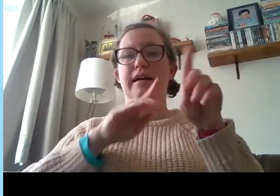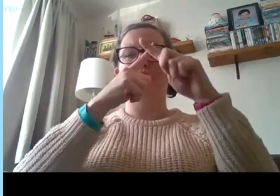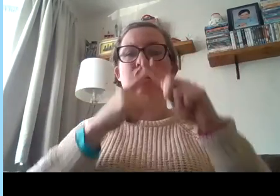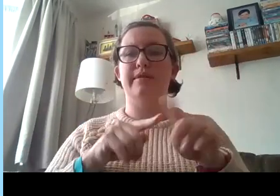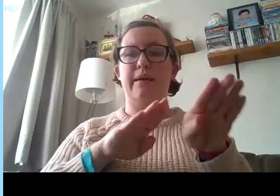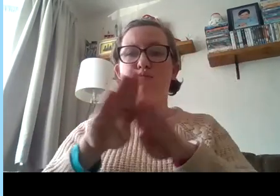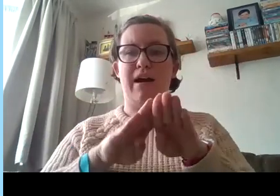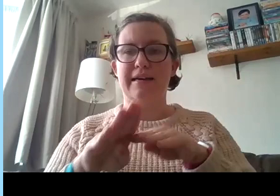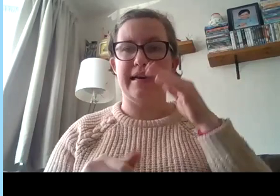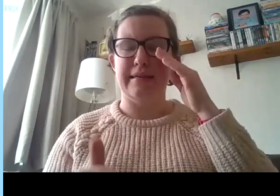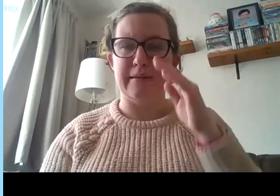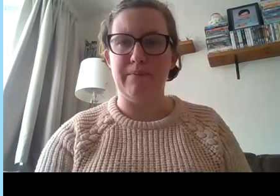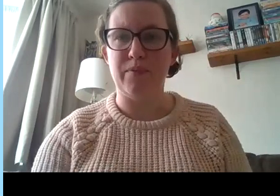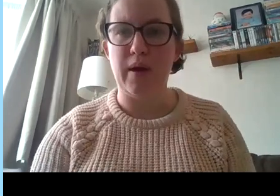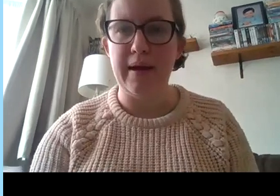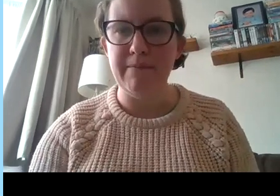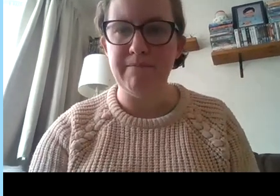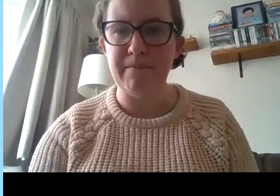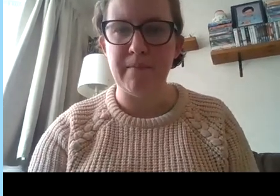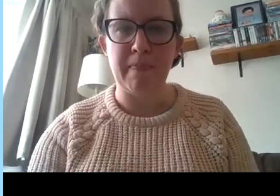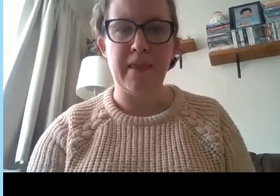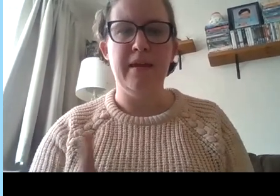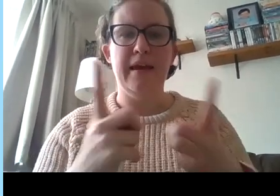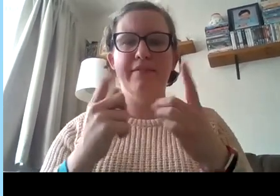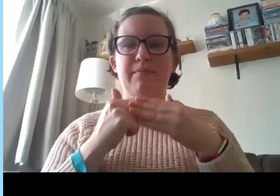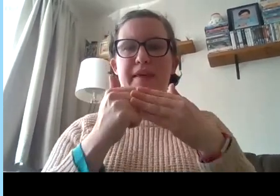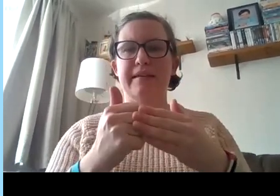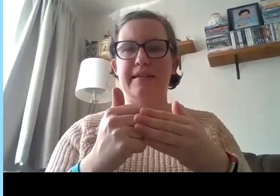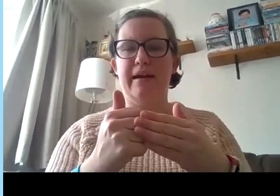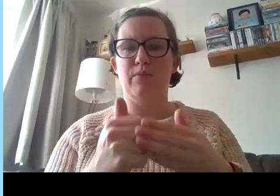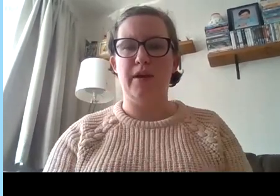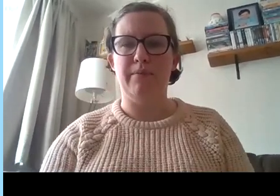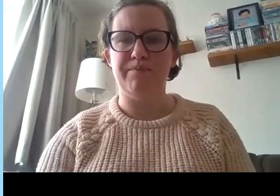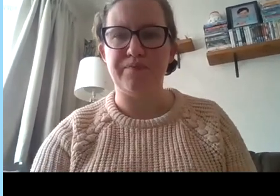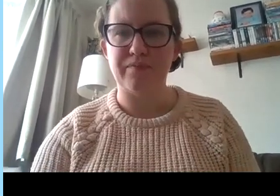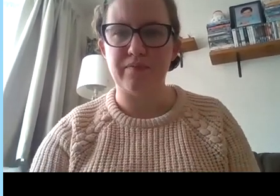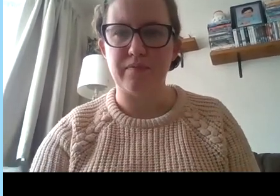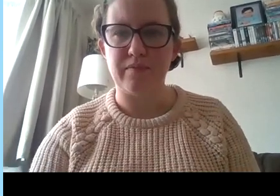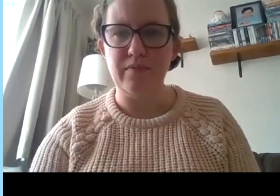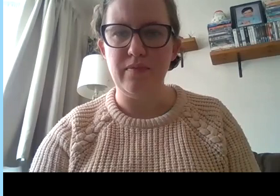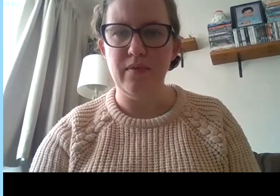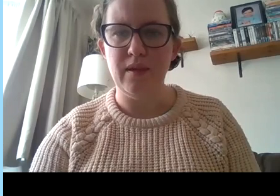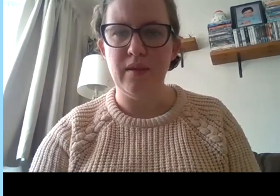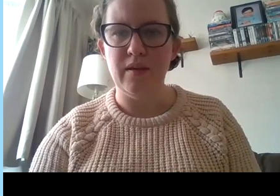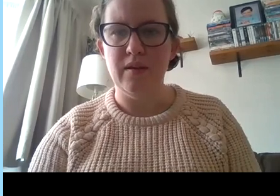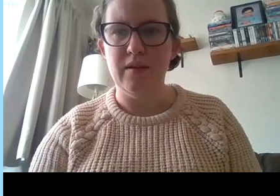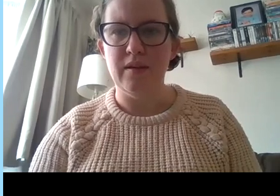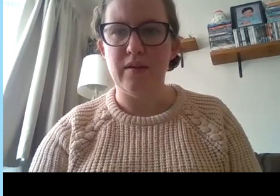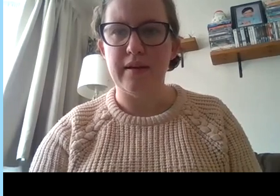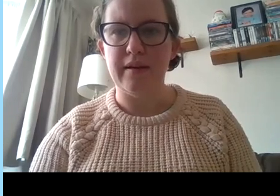Rockstar and times table practice. Okay, here are some things to help you.